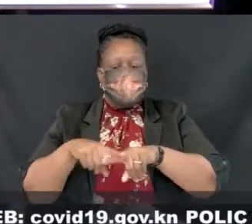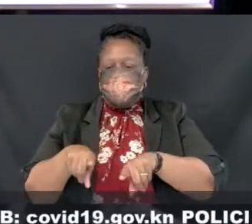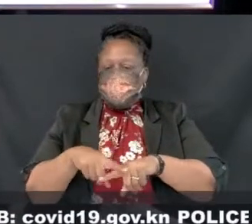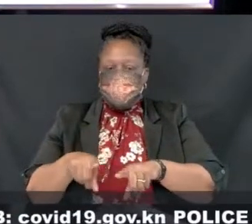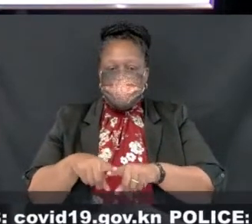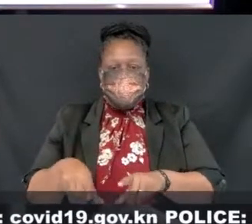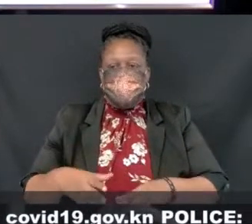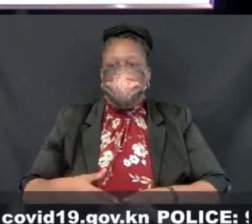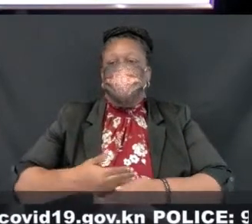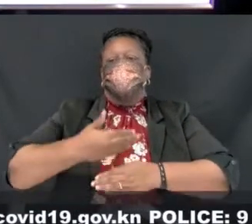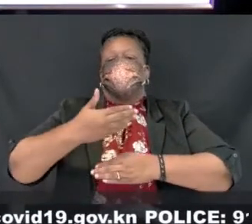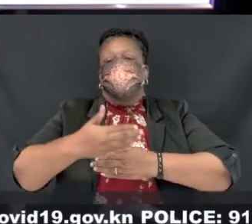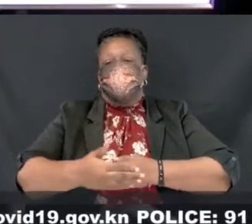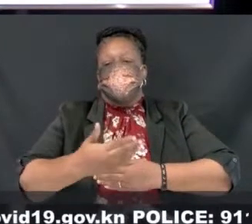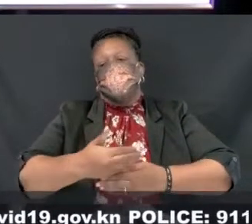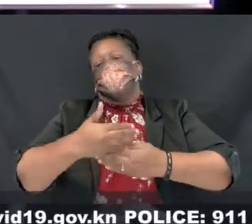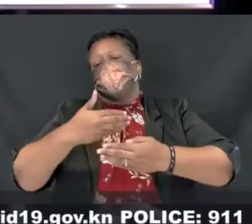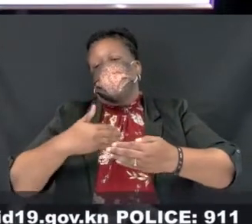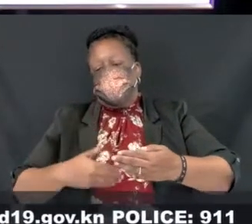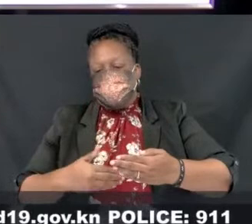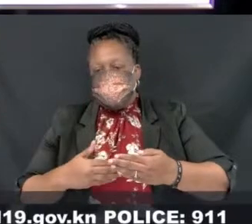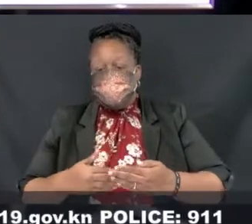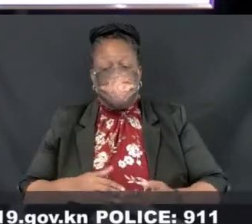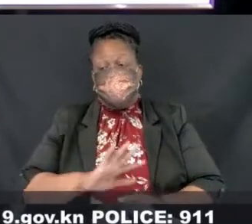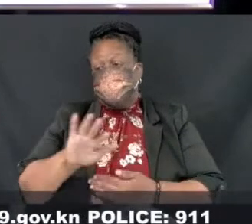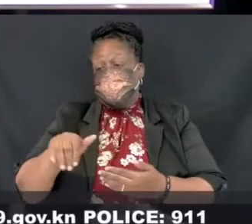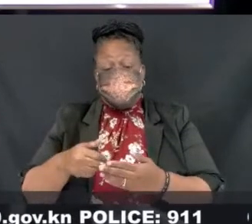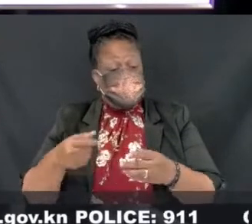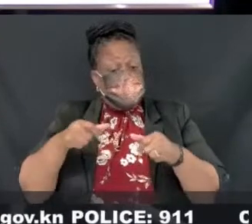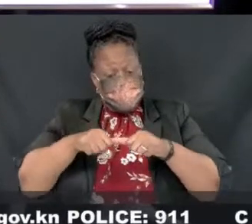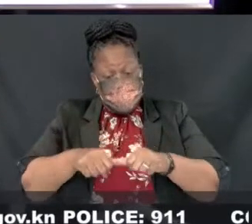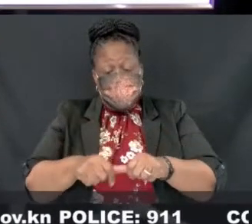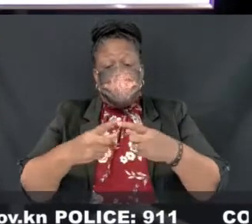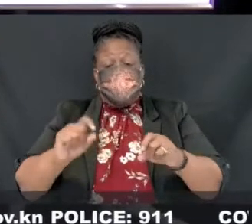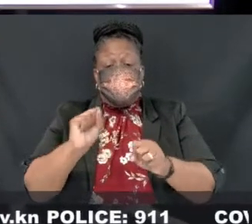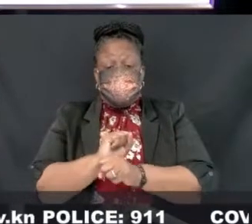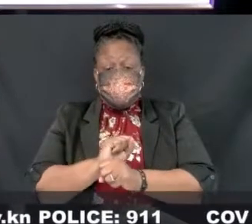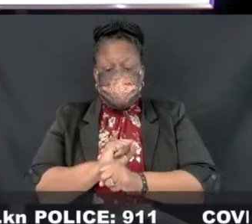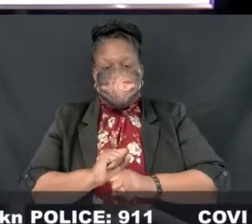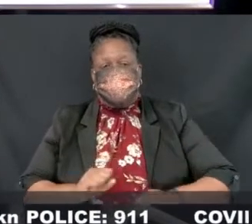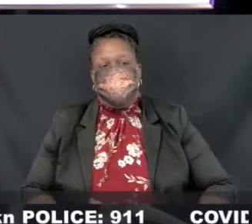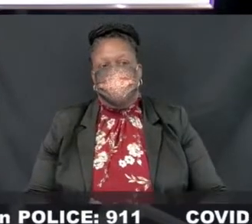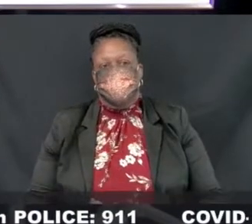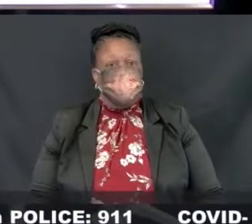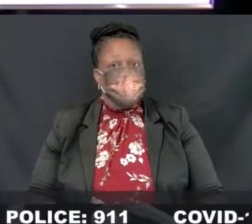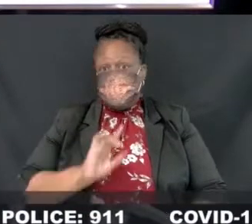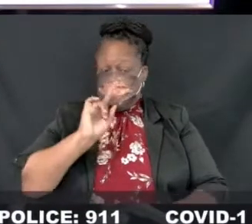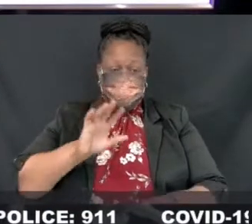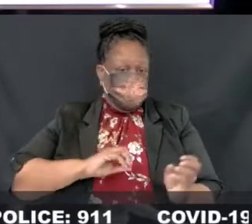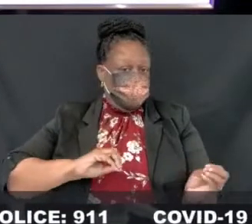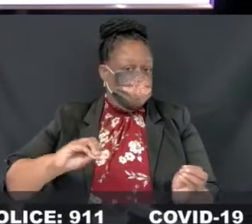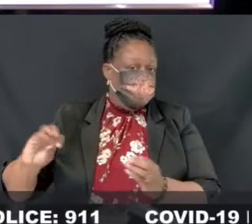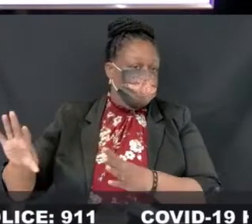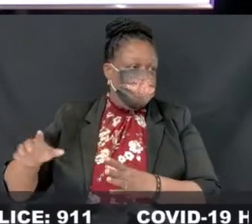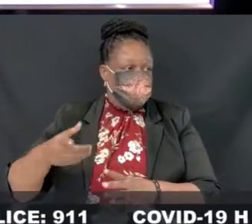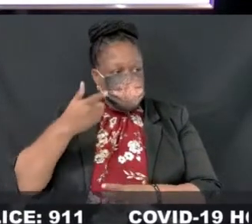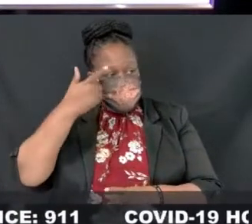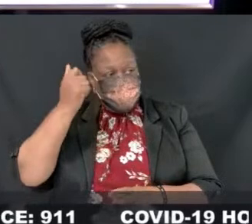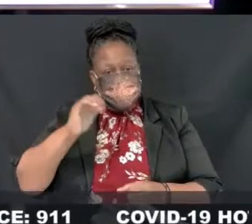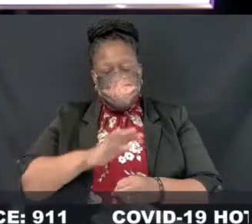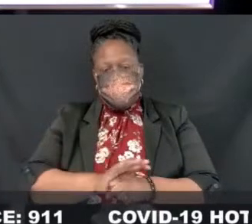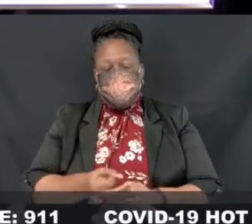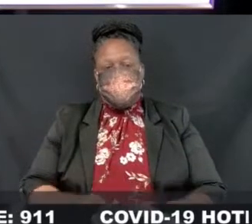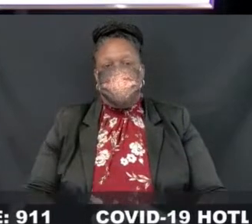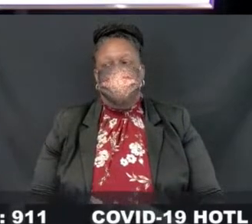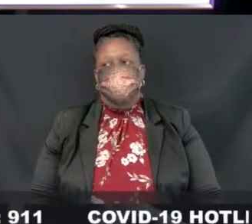in addition to our regular daily work that did not go away because of COVID. This was the period when we